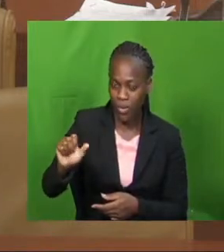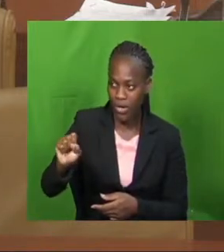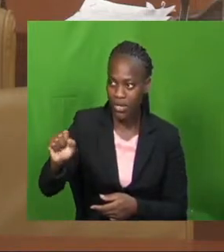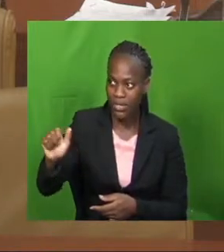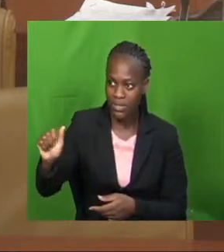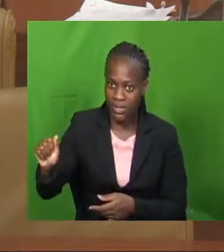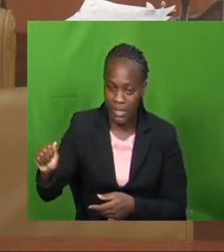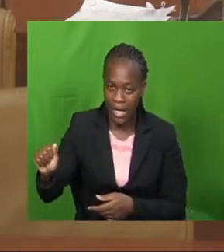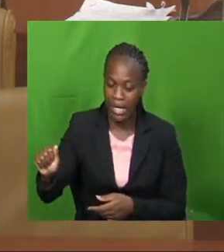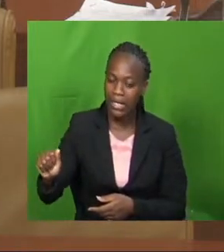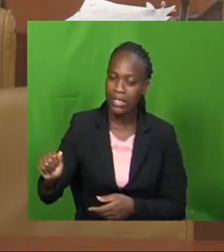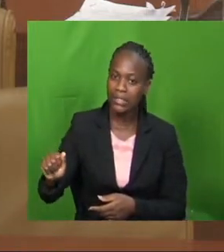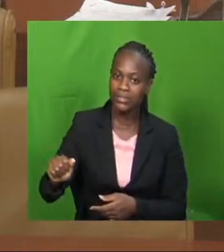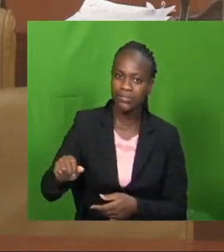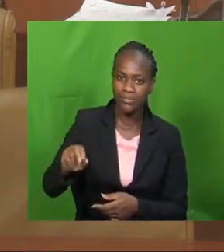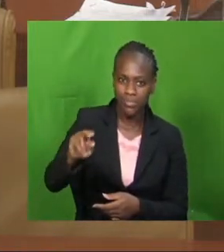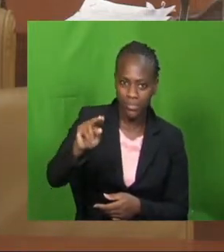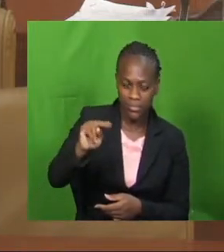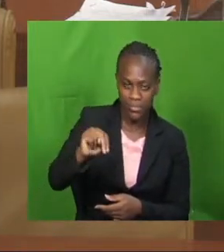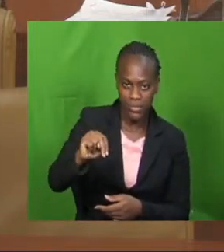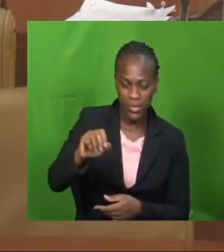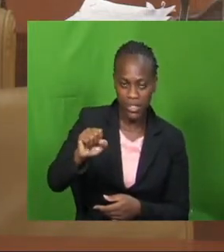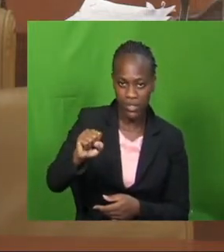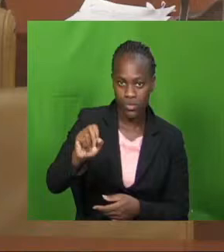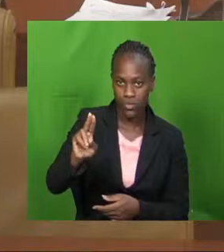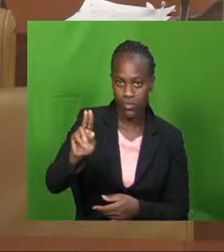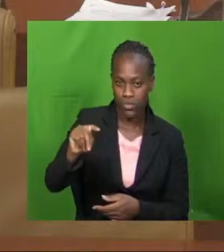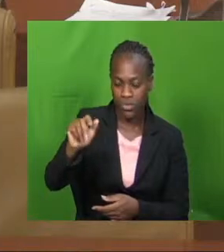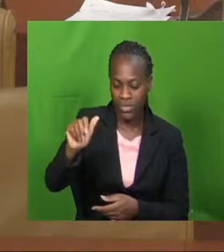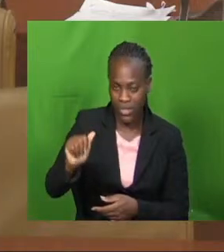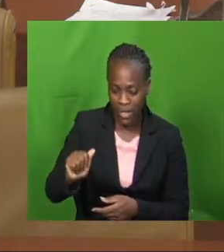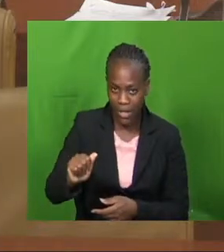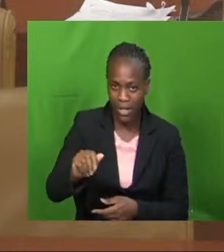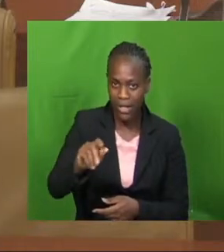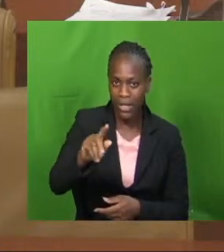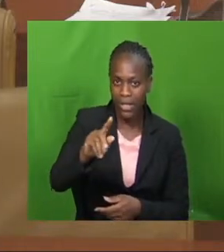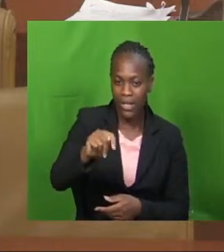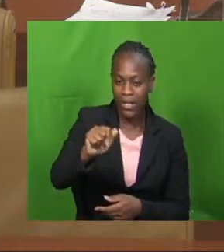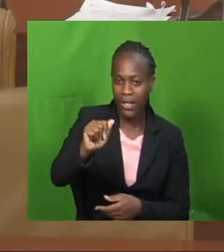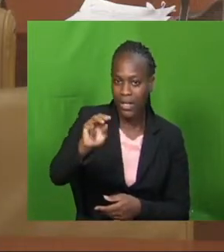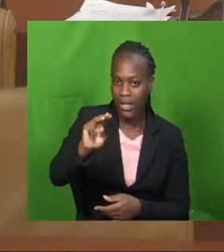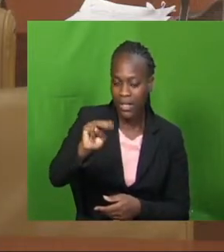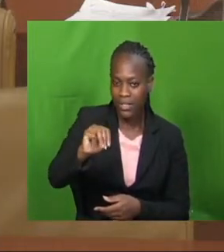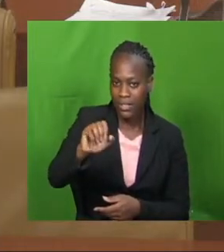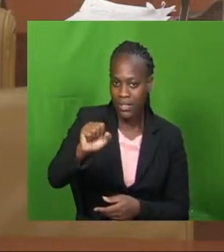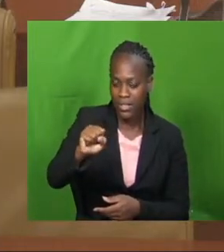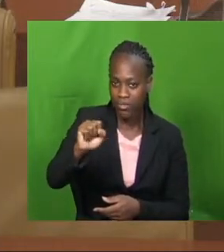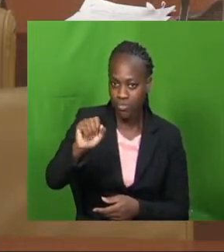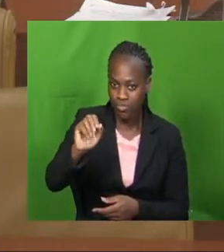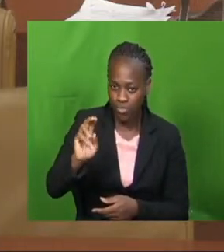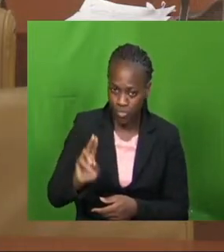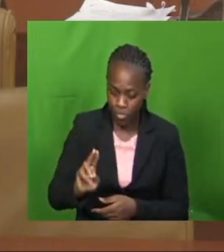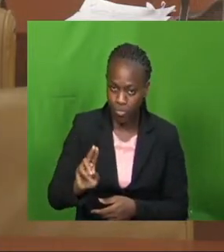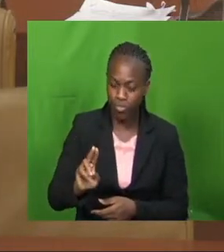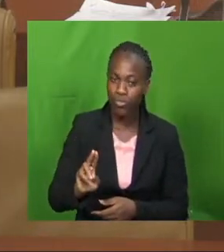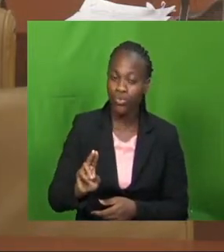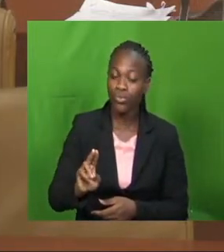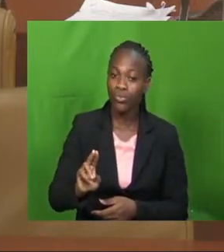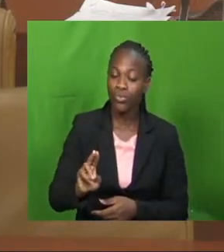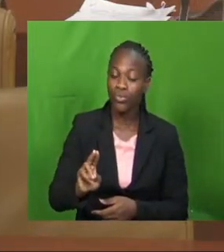roads. Isuta, Tamso, Fantis Mine, where we have our community mining system.